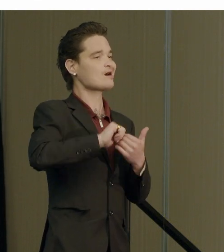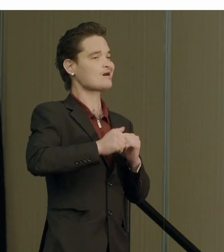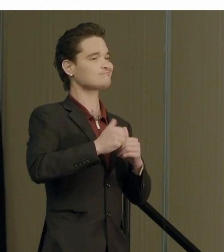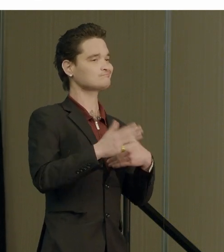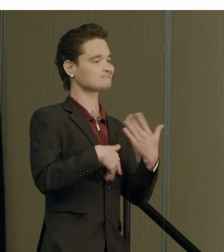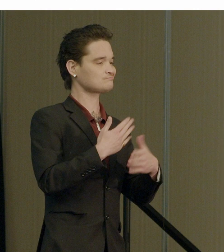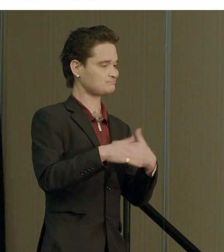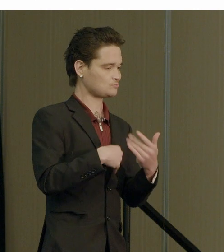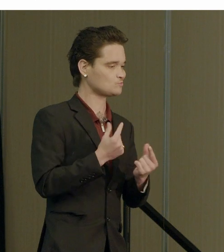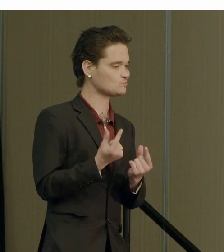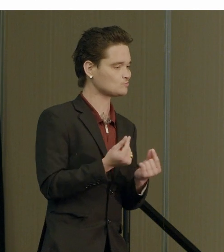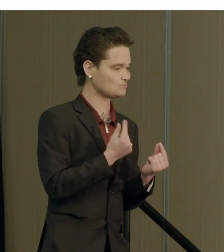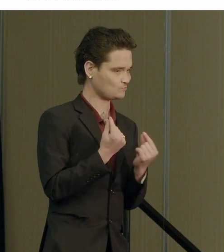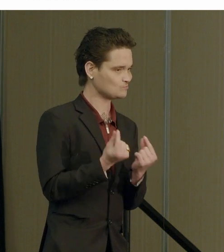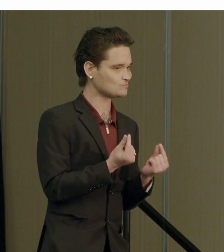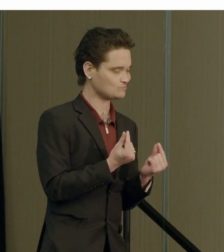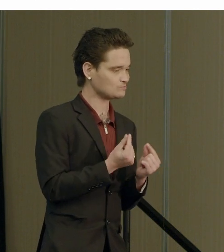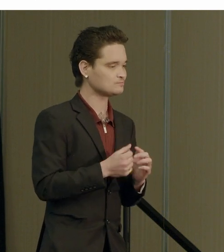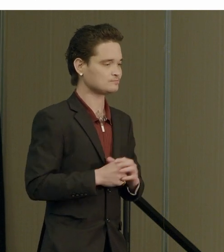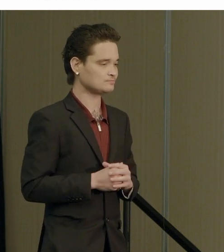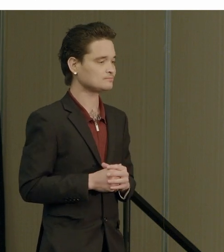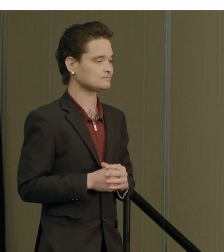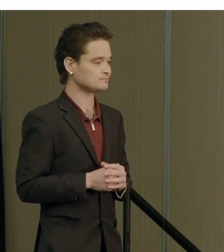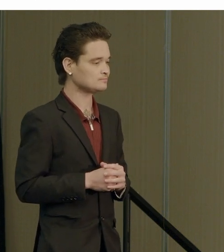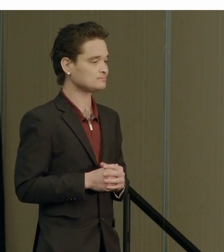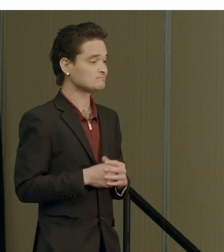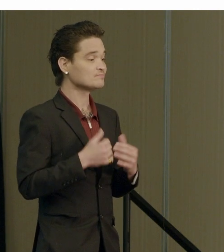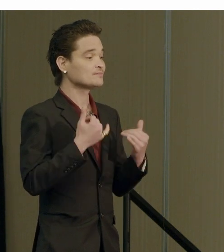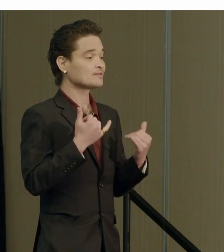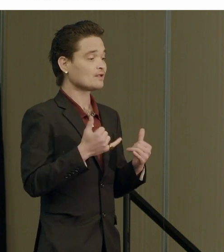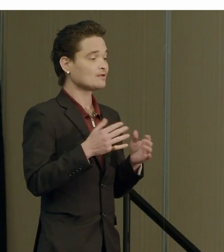matter expert who will be covering our Google Wallet updates.